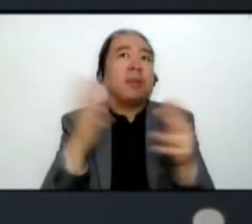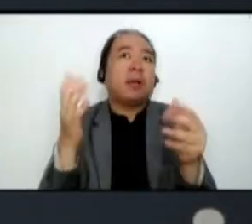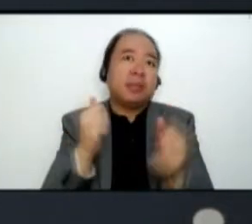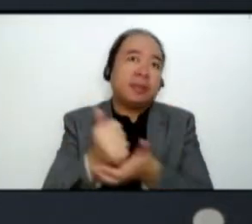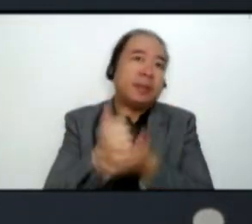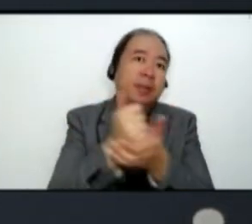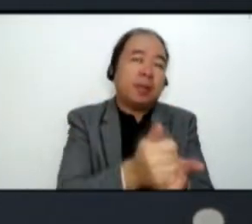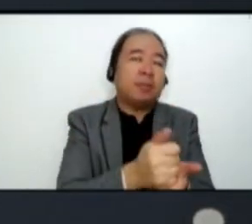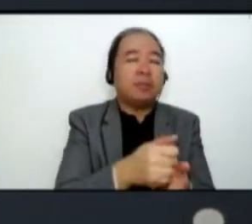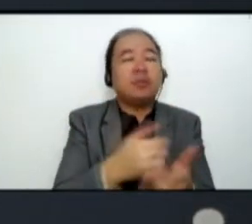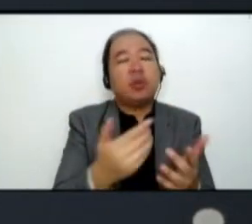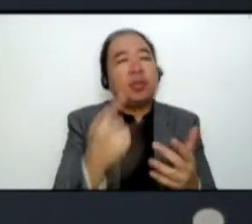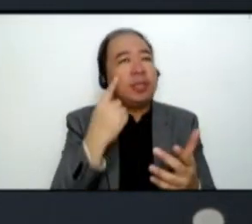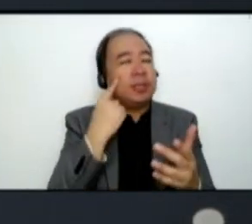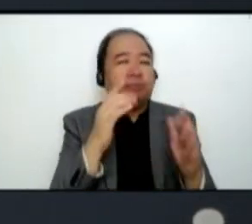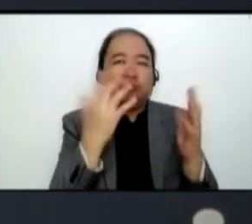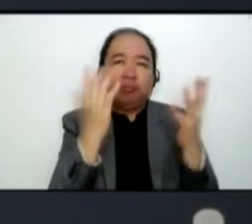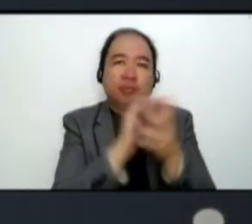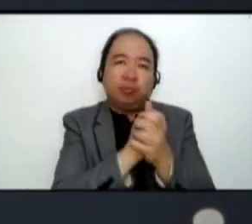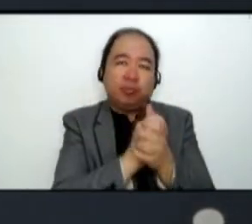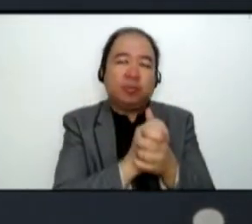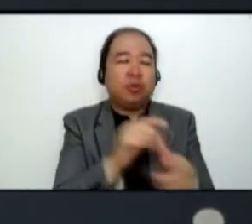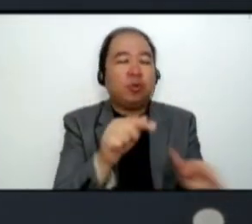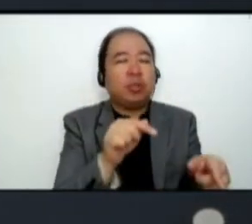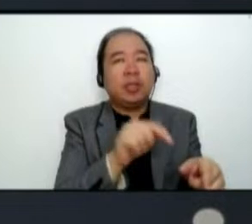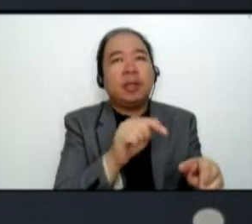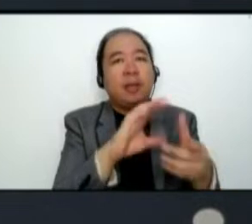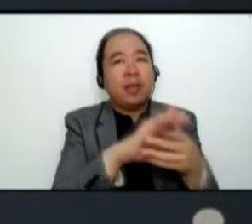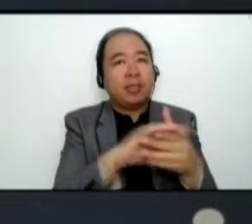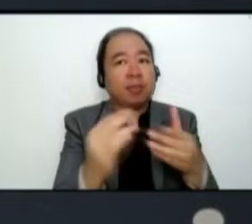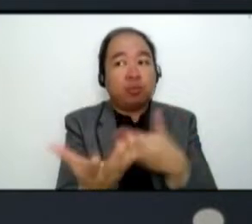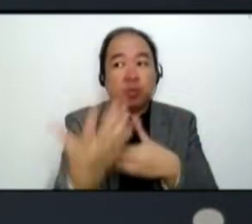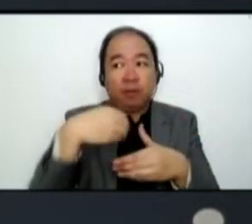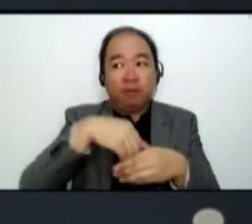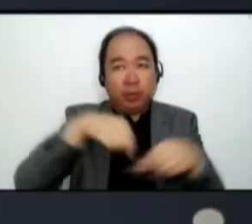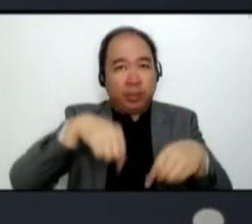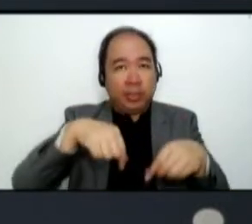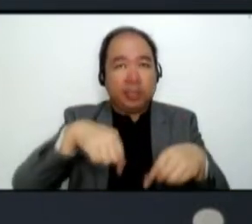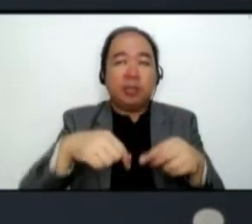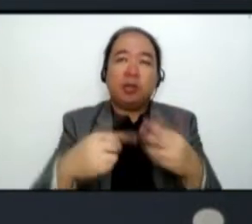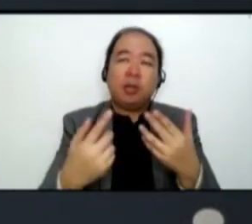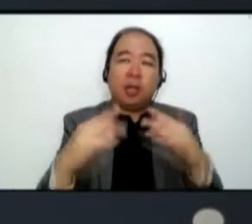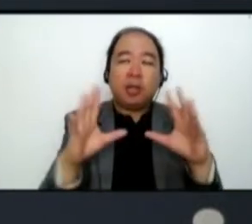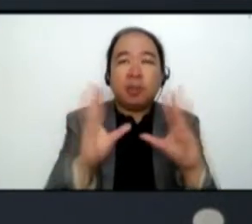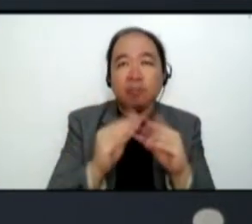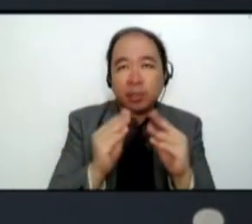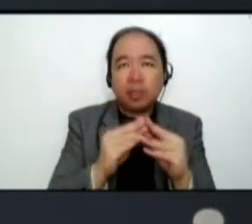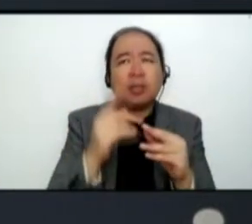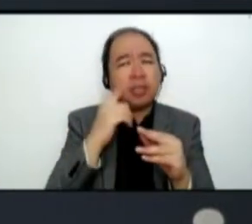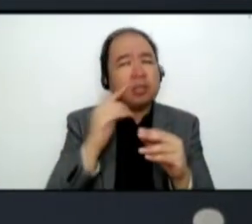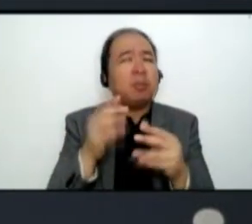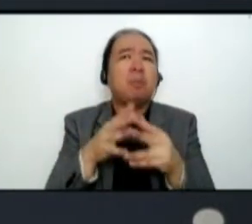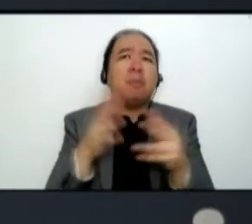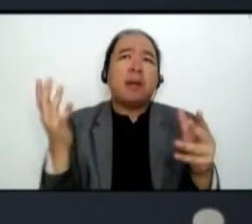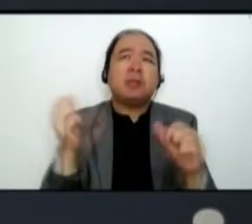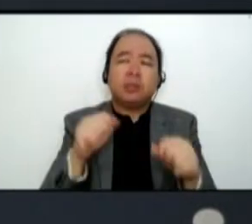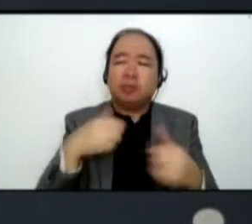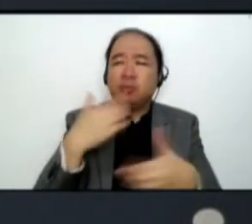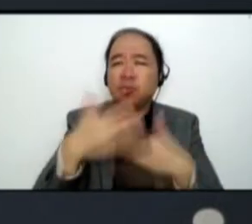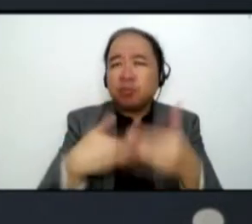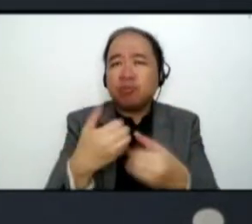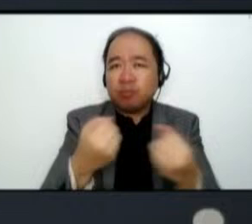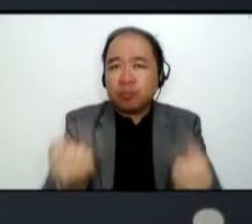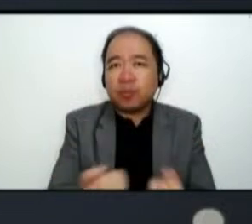the CSOs in this conversation. And I think we need to do a lot more. And there's tremendous opportunity in